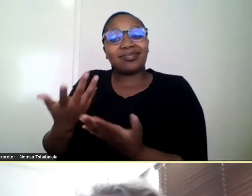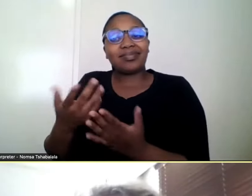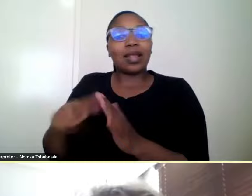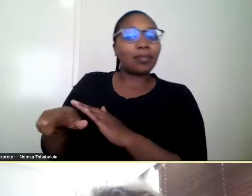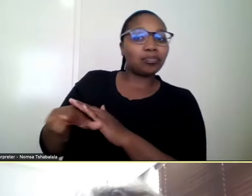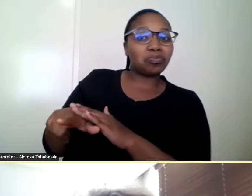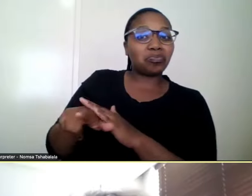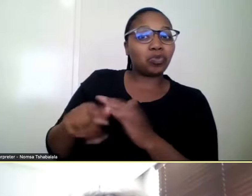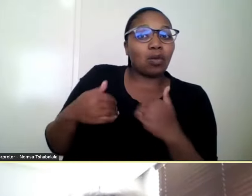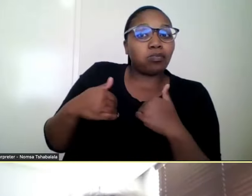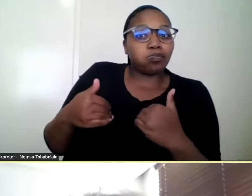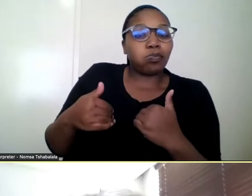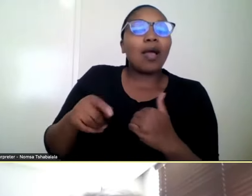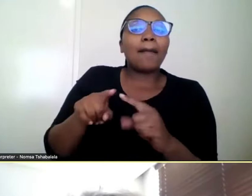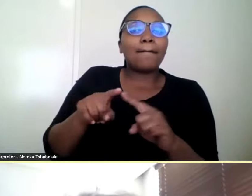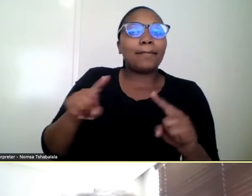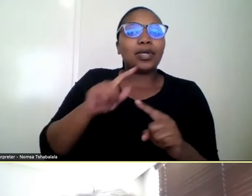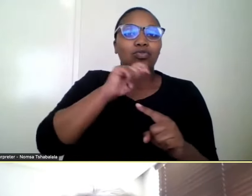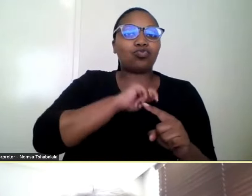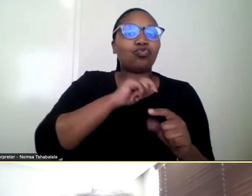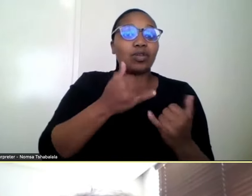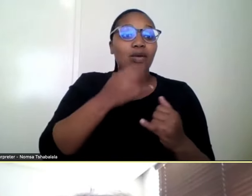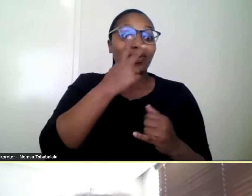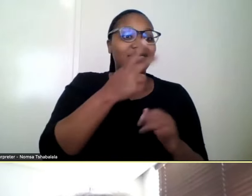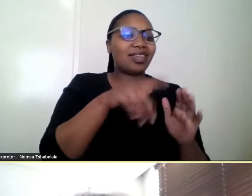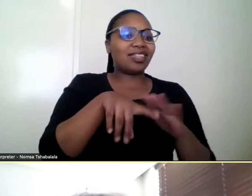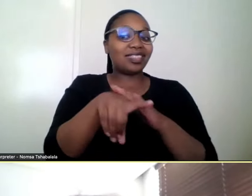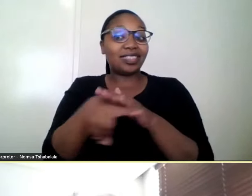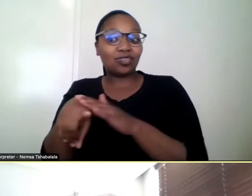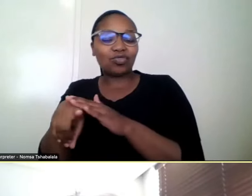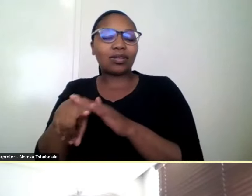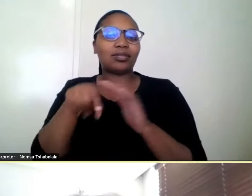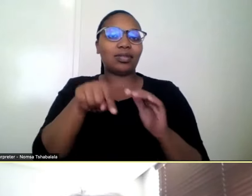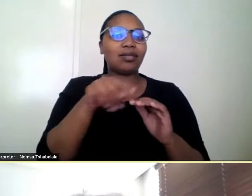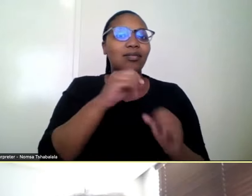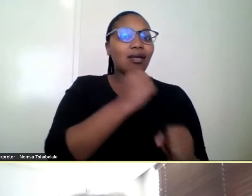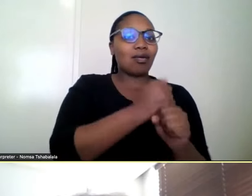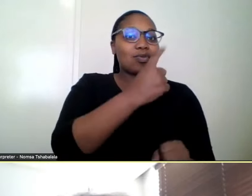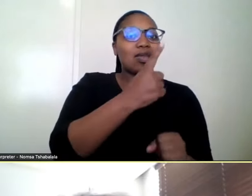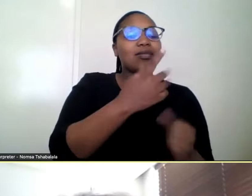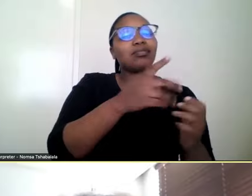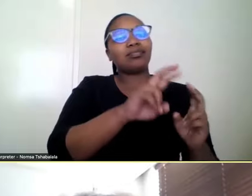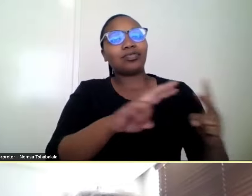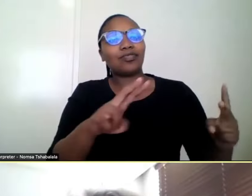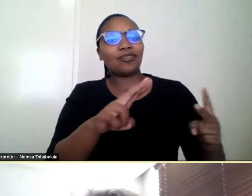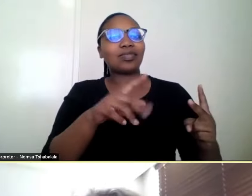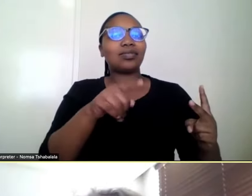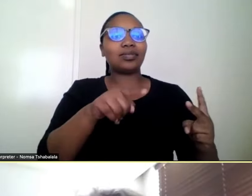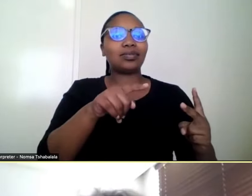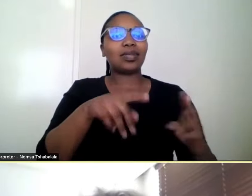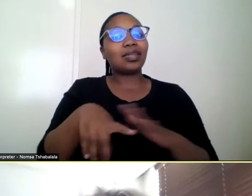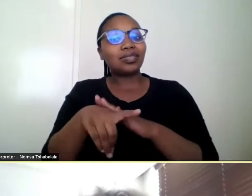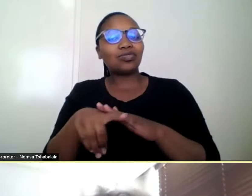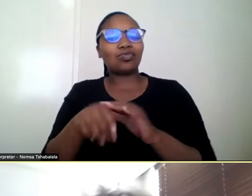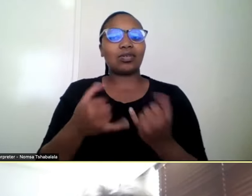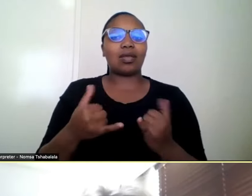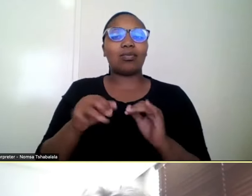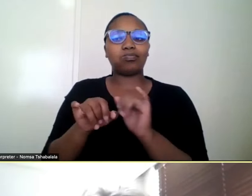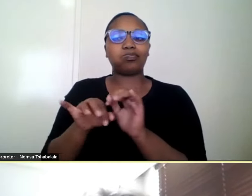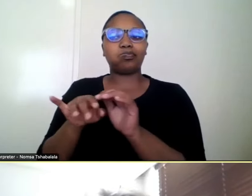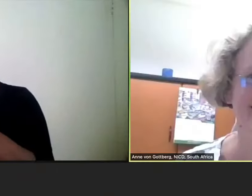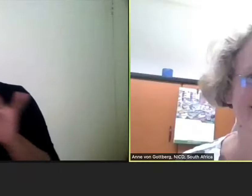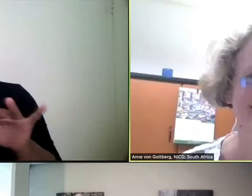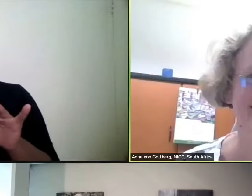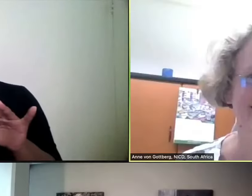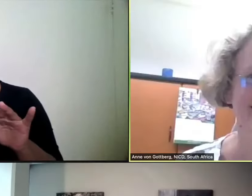but it's definitely spreading to other districts in Gauteng and Tshwane and also elsewhere in the country. Over.